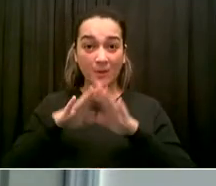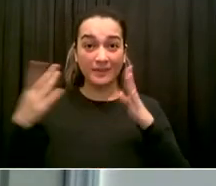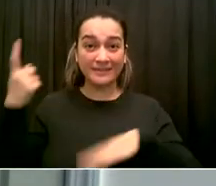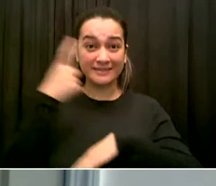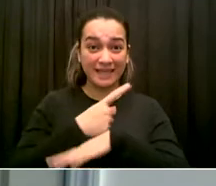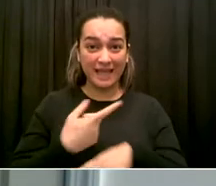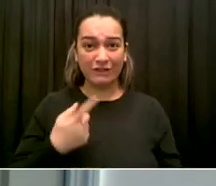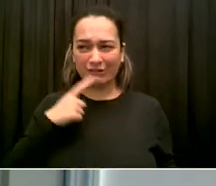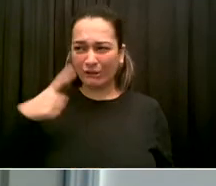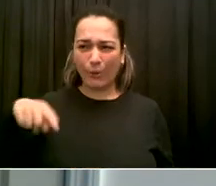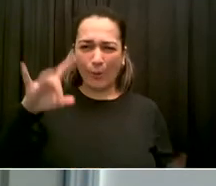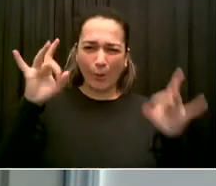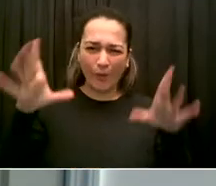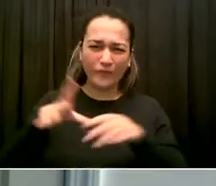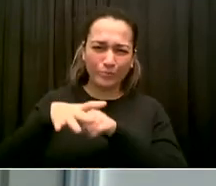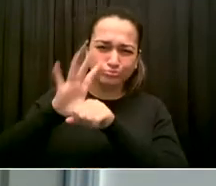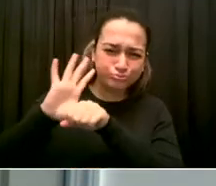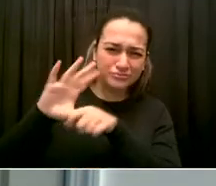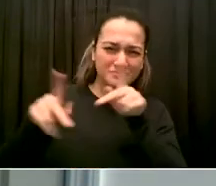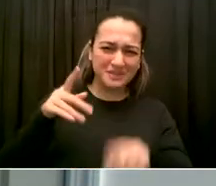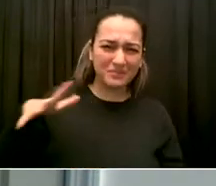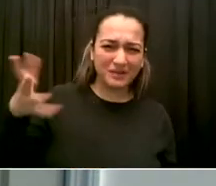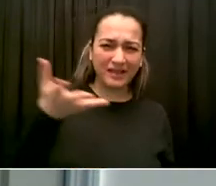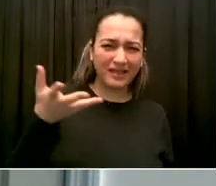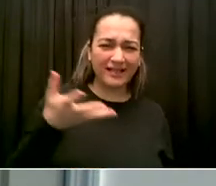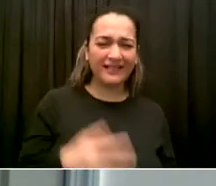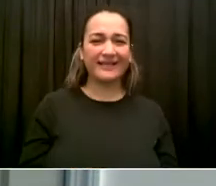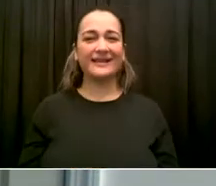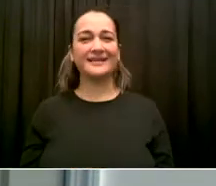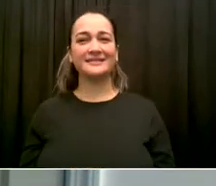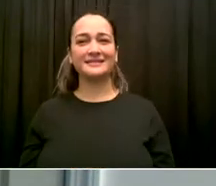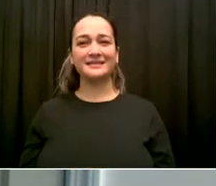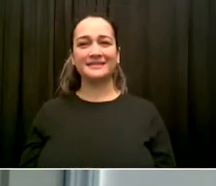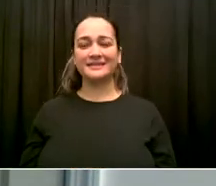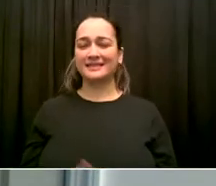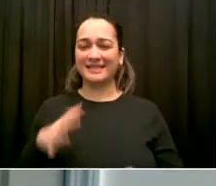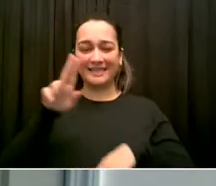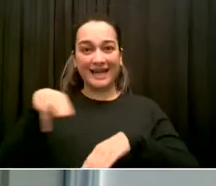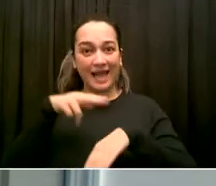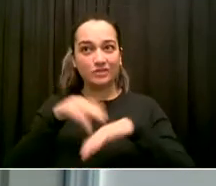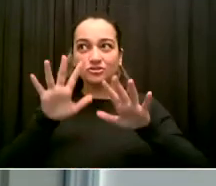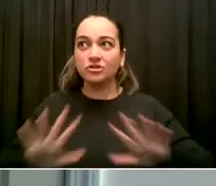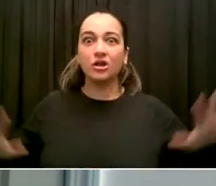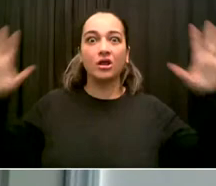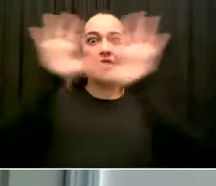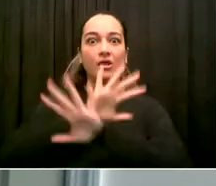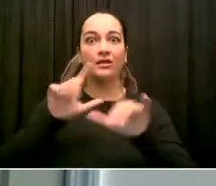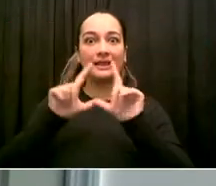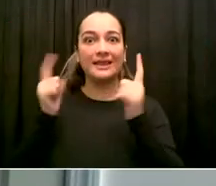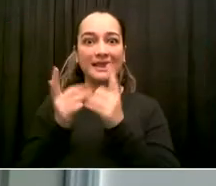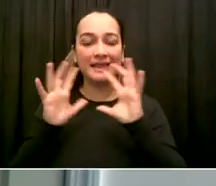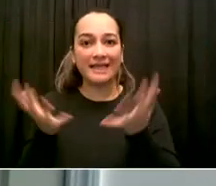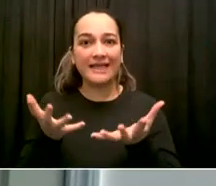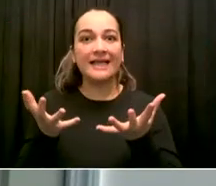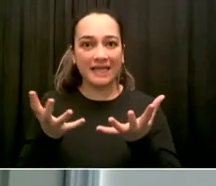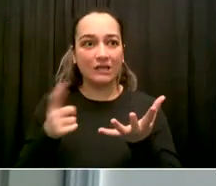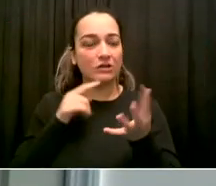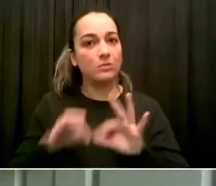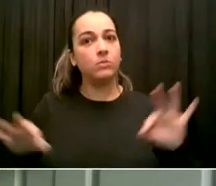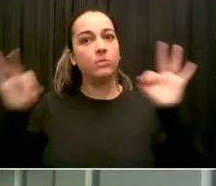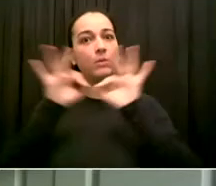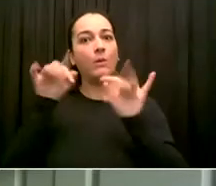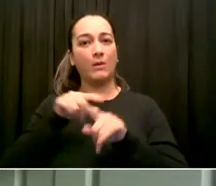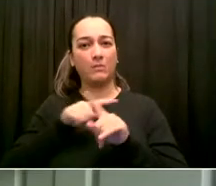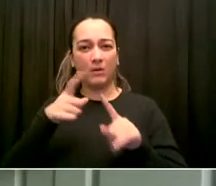swinging a bat, and he may or may not be on my fantasy baseball team. So I will close with this, Mr. Mayor. Please send someone to check in on our